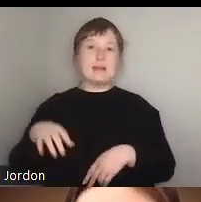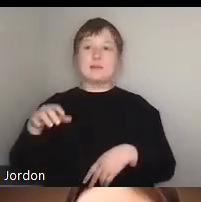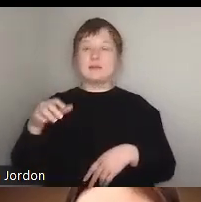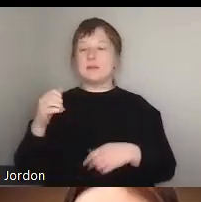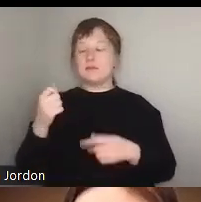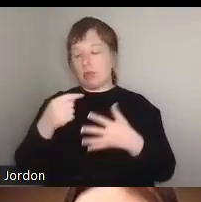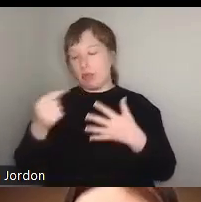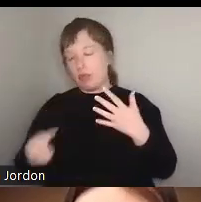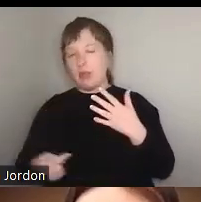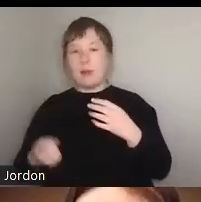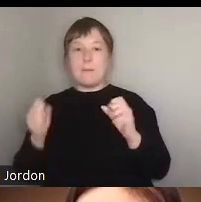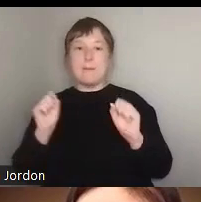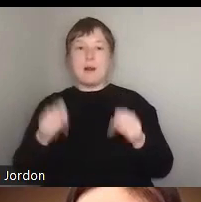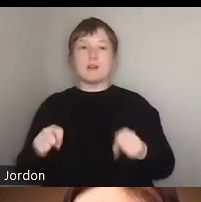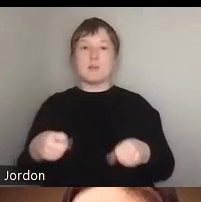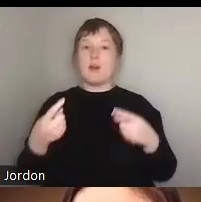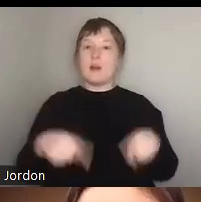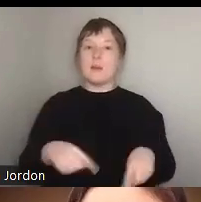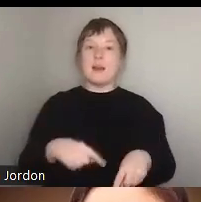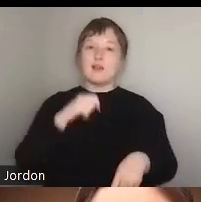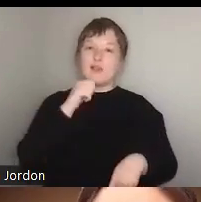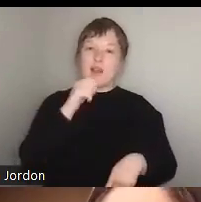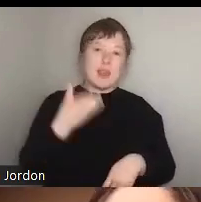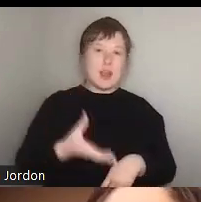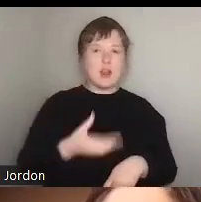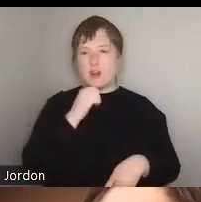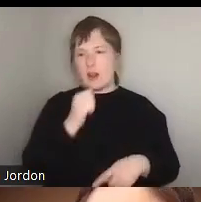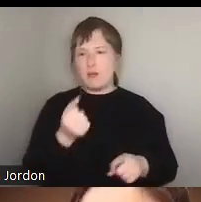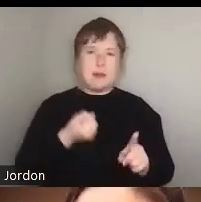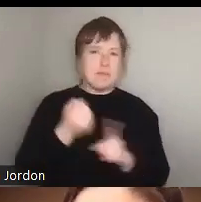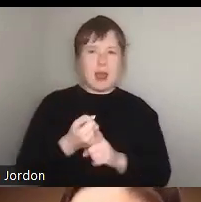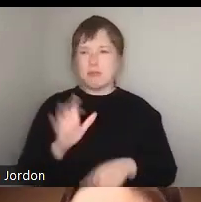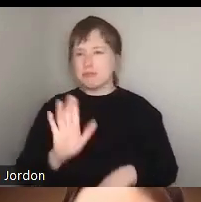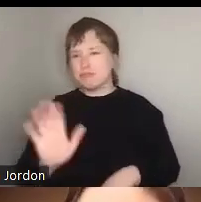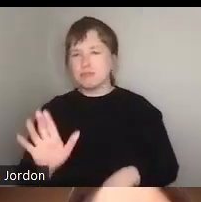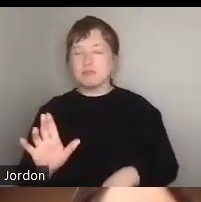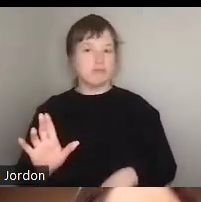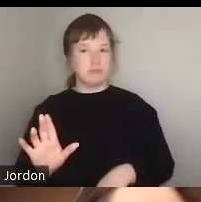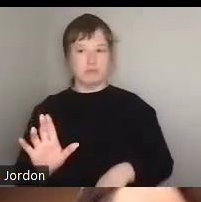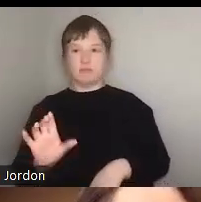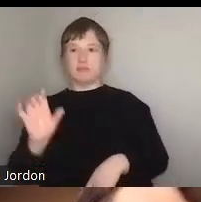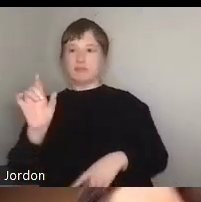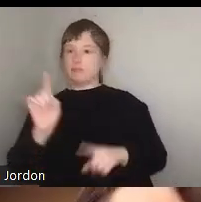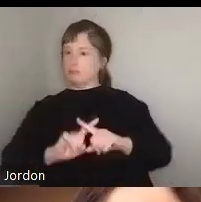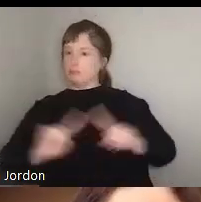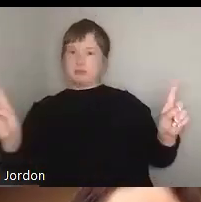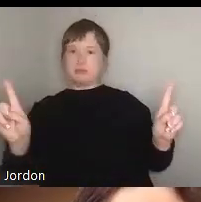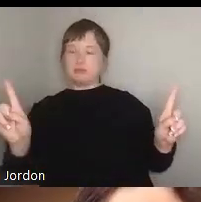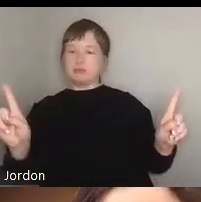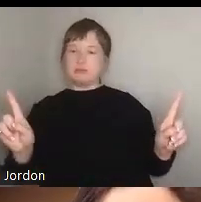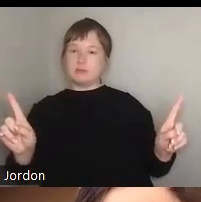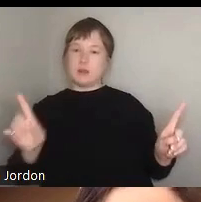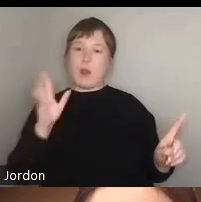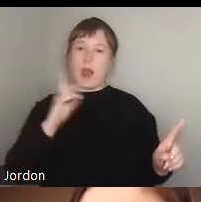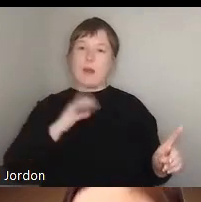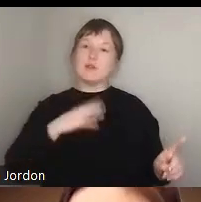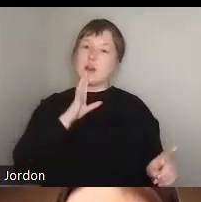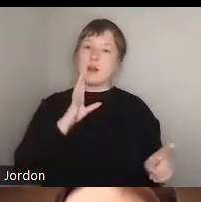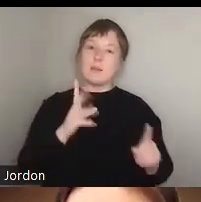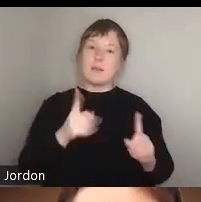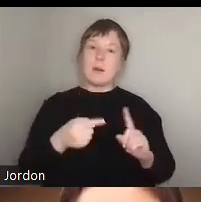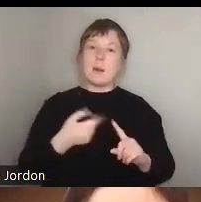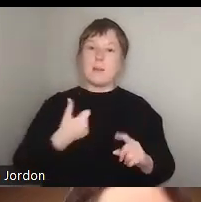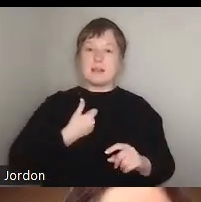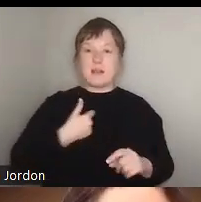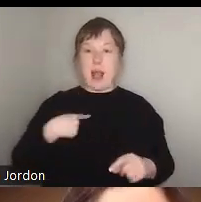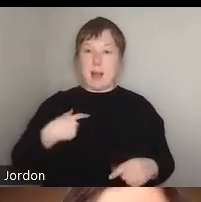know happen. We might think that just because they're not there, they aren't being impacted by this, but that is not the case. This is something I talk about myself too, as a